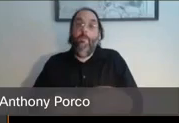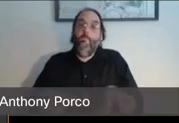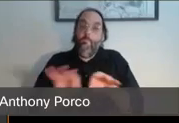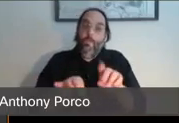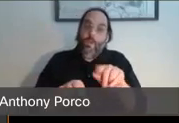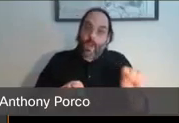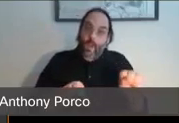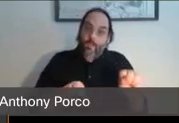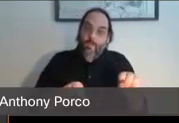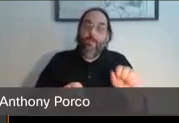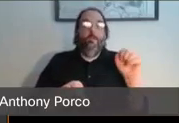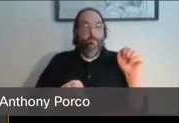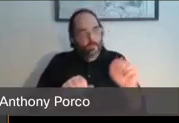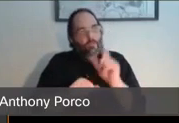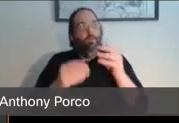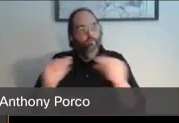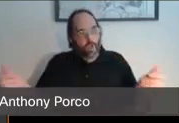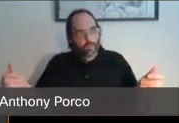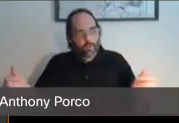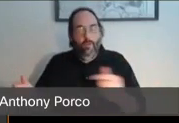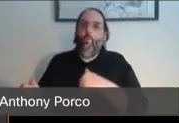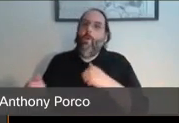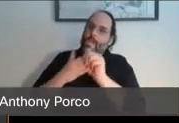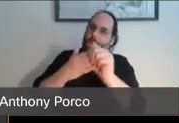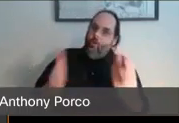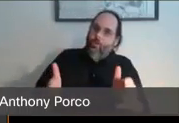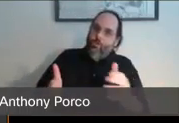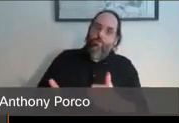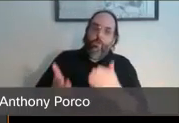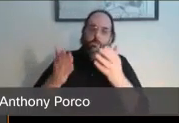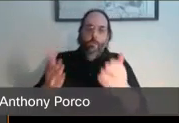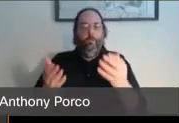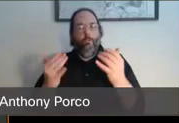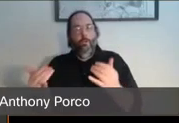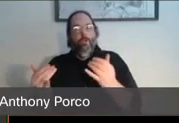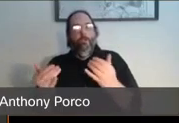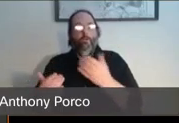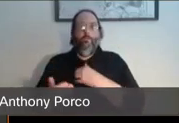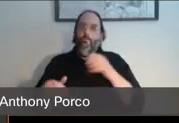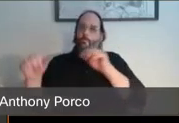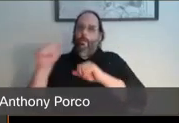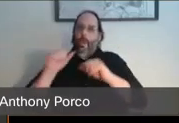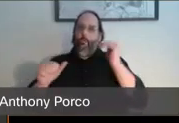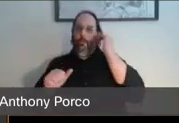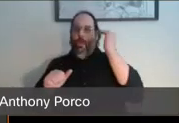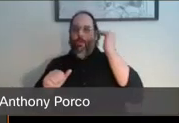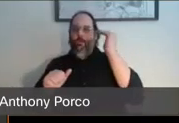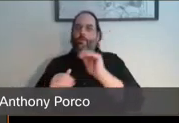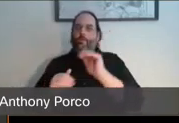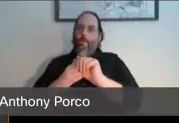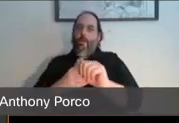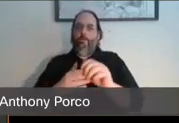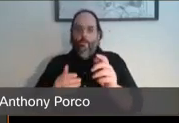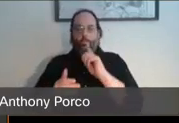DDS persons are addressed. We are leaders. We provide current evidence-based knowledge and guidance that has